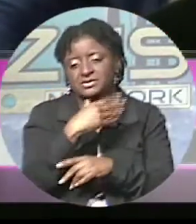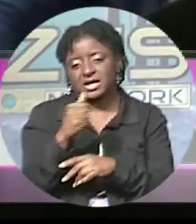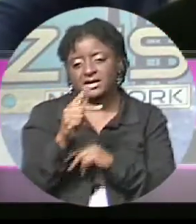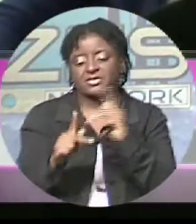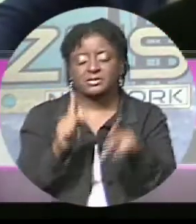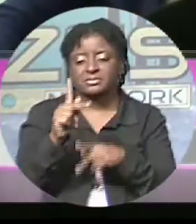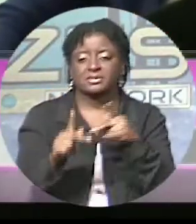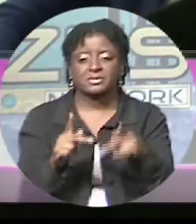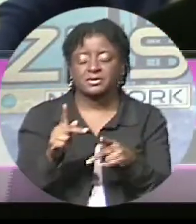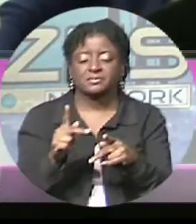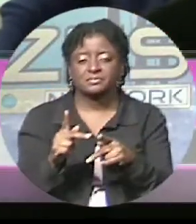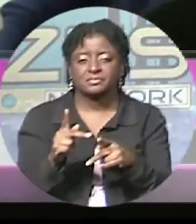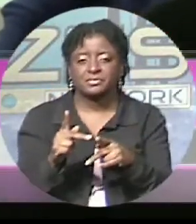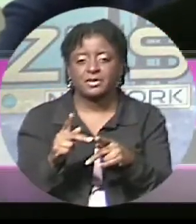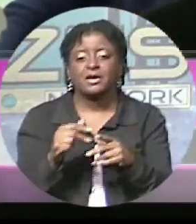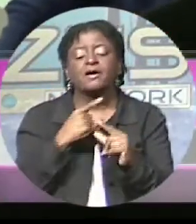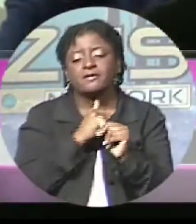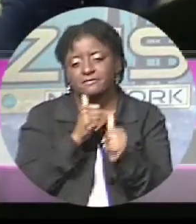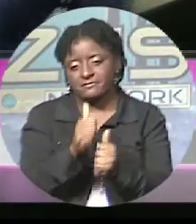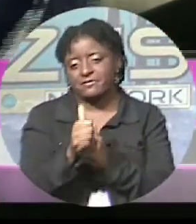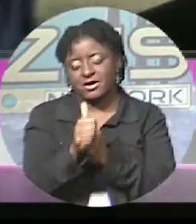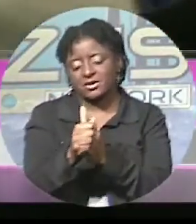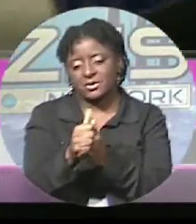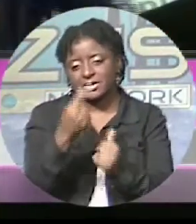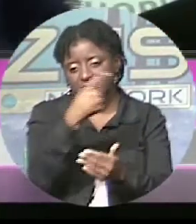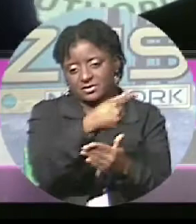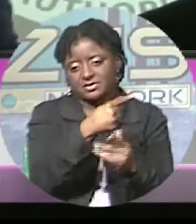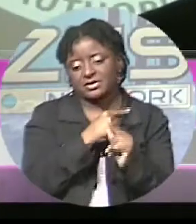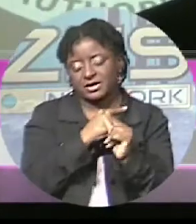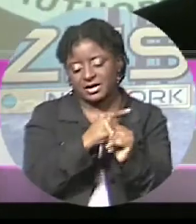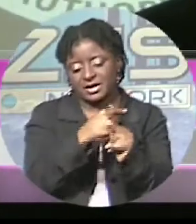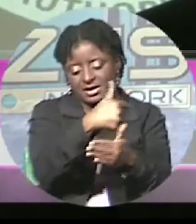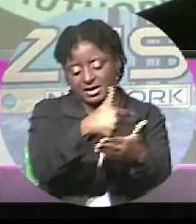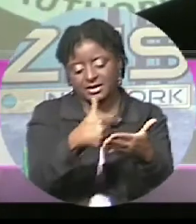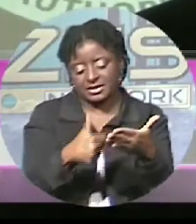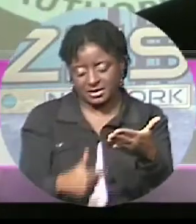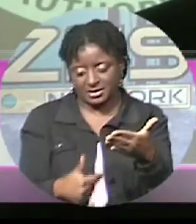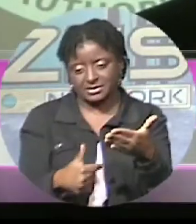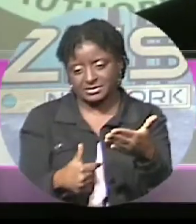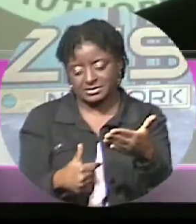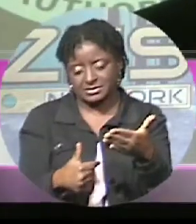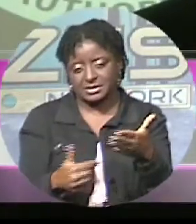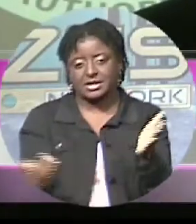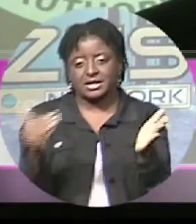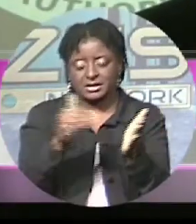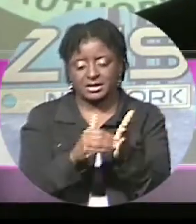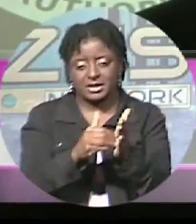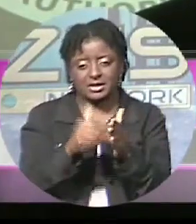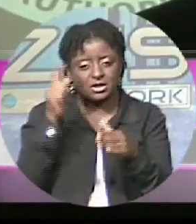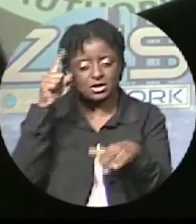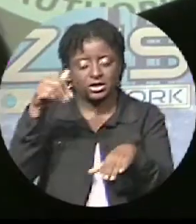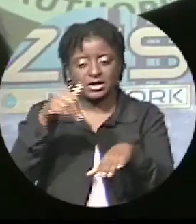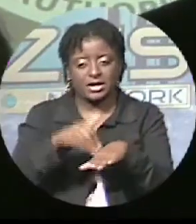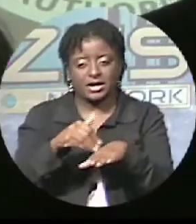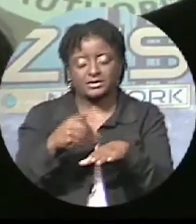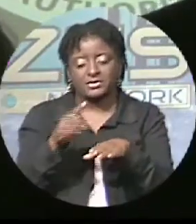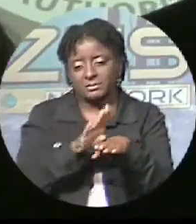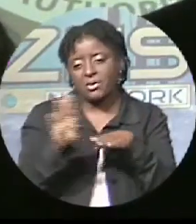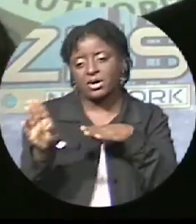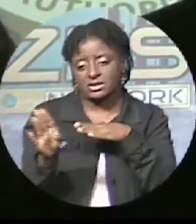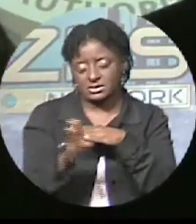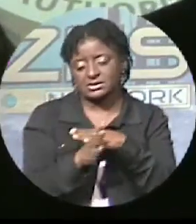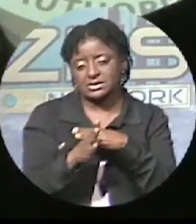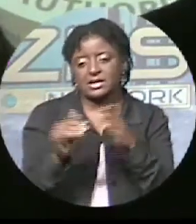has been set by your government. Again, it's looking at the borders that are open, of course, and that's really hard